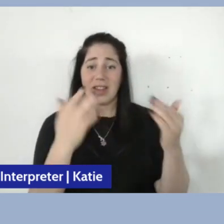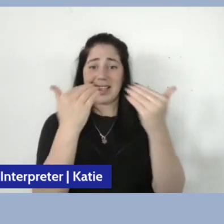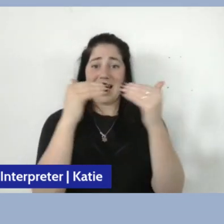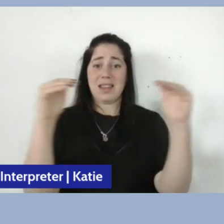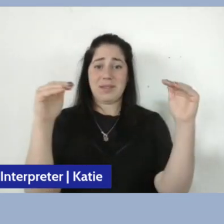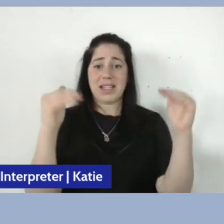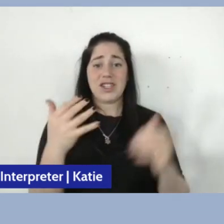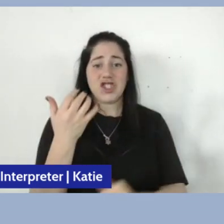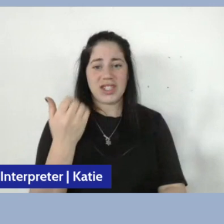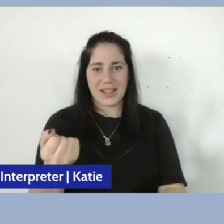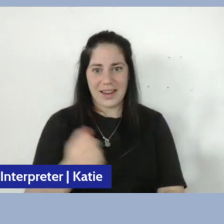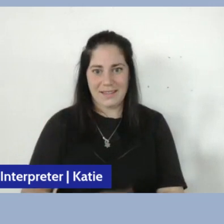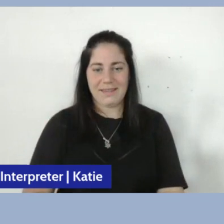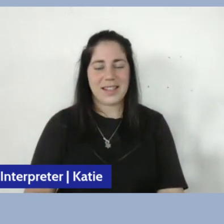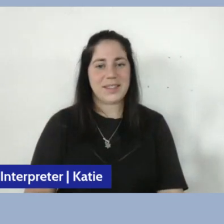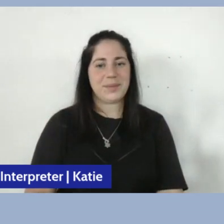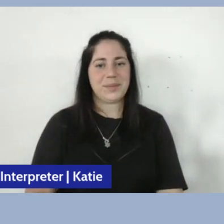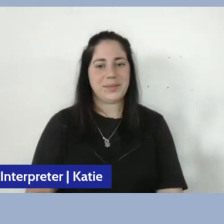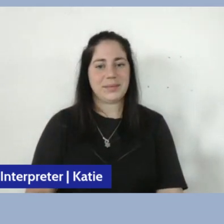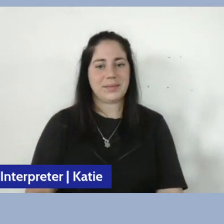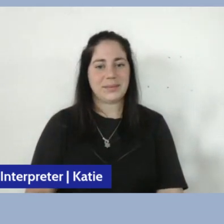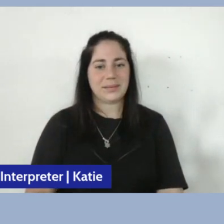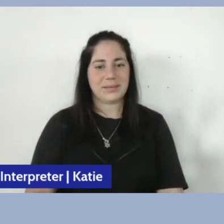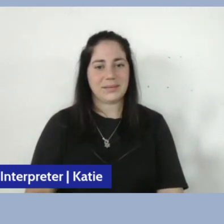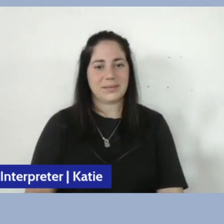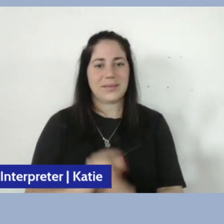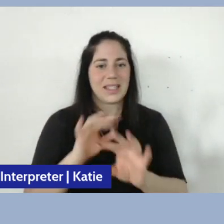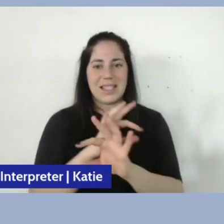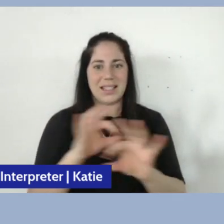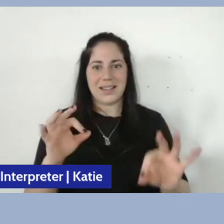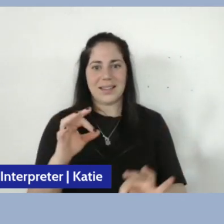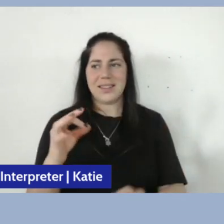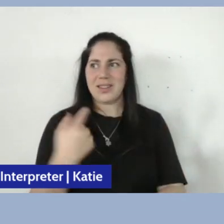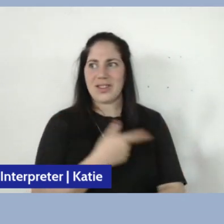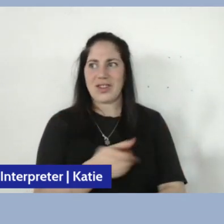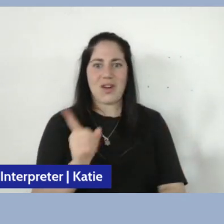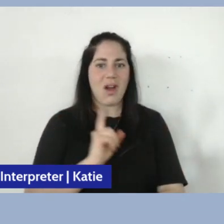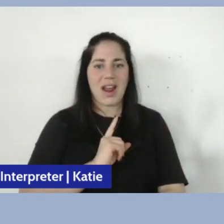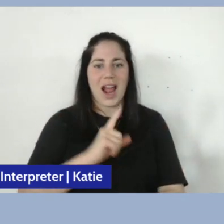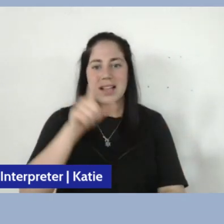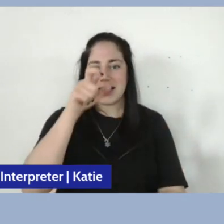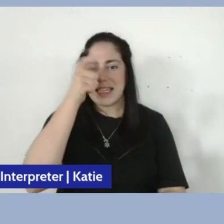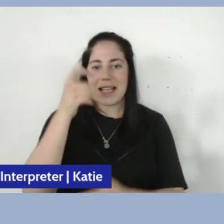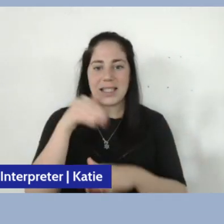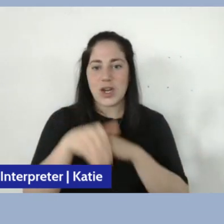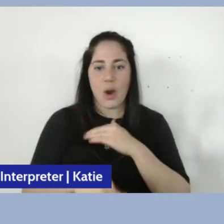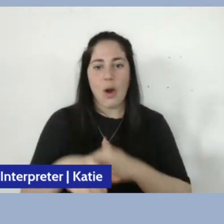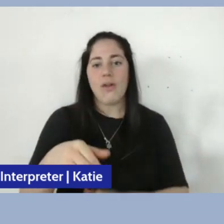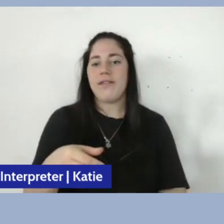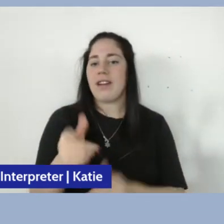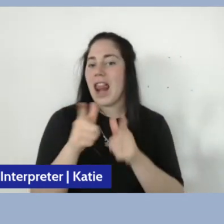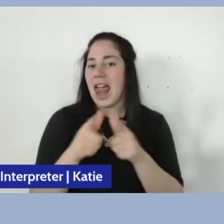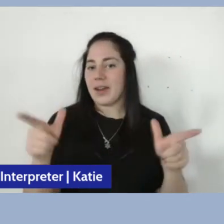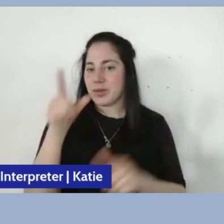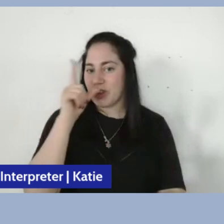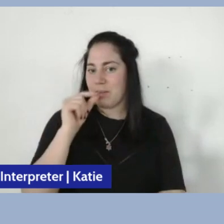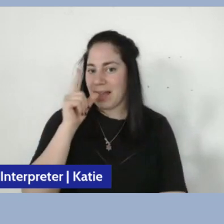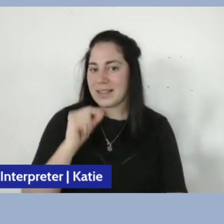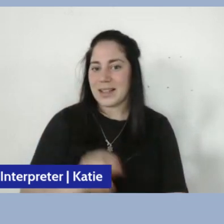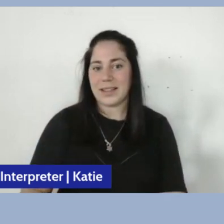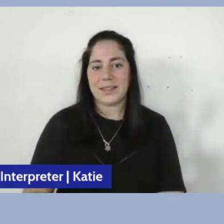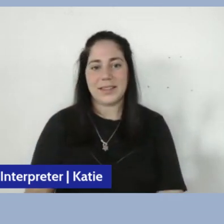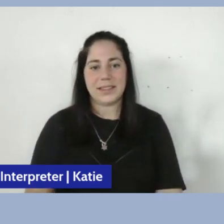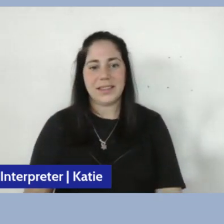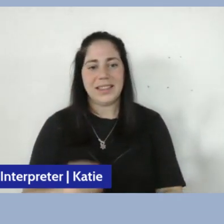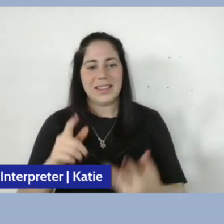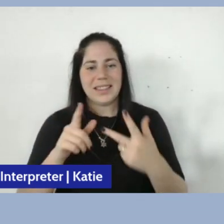us making an estimation about people's language capacity. If there are some, let's say, conspicuous things that you